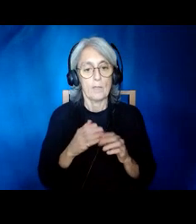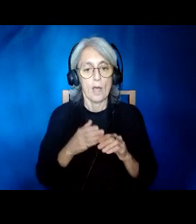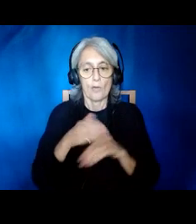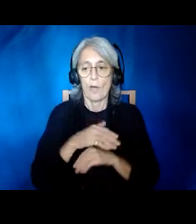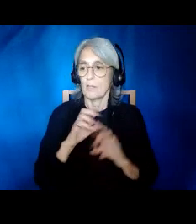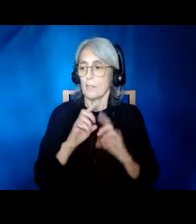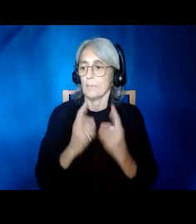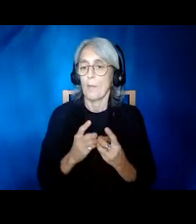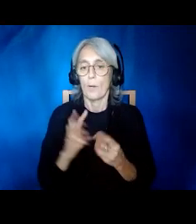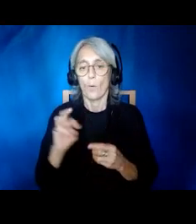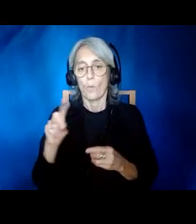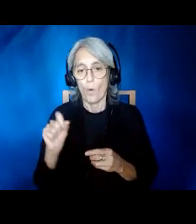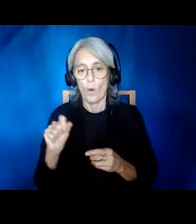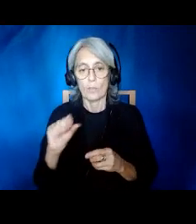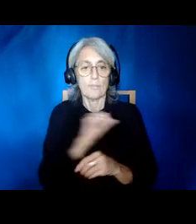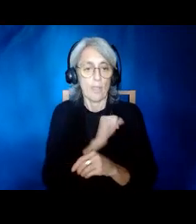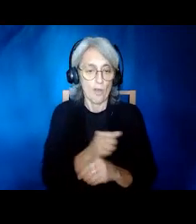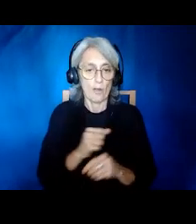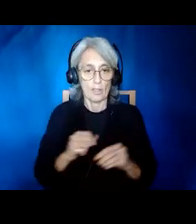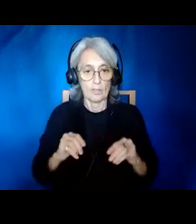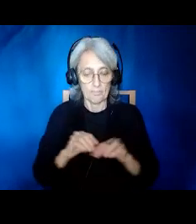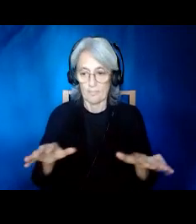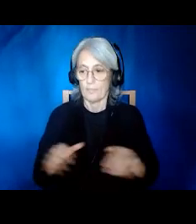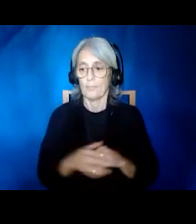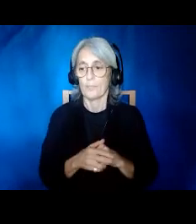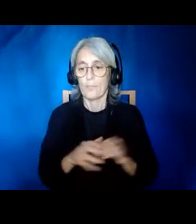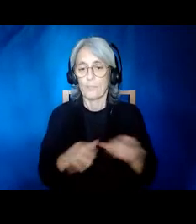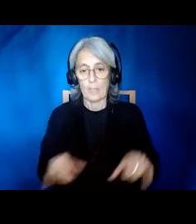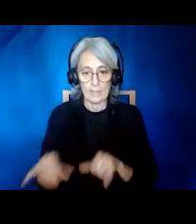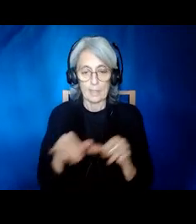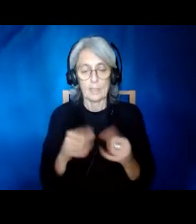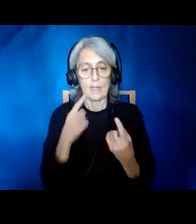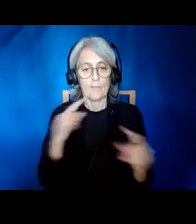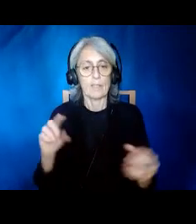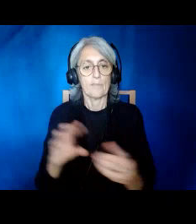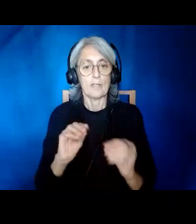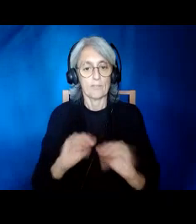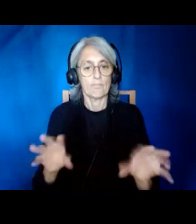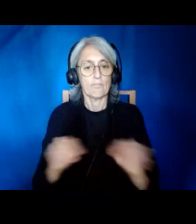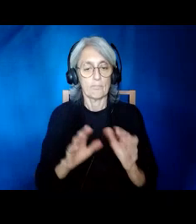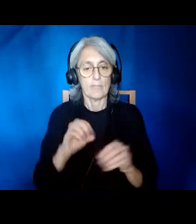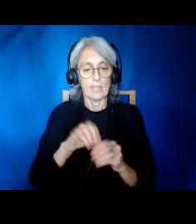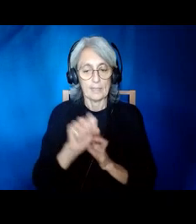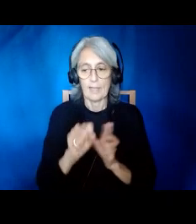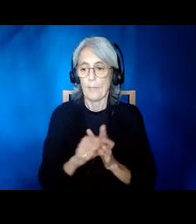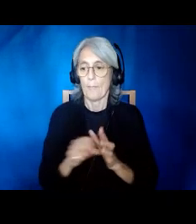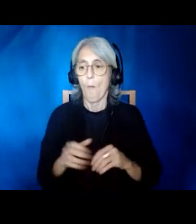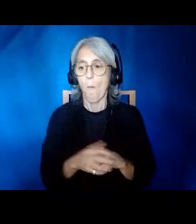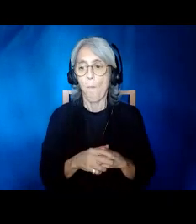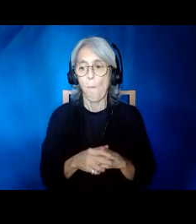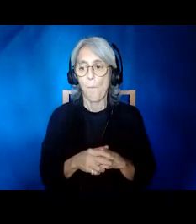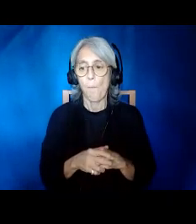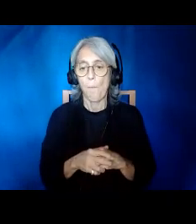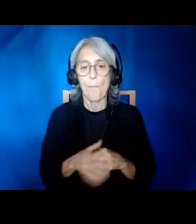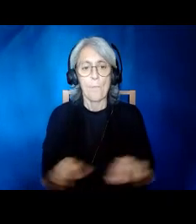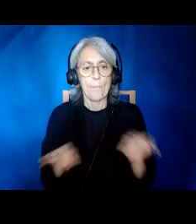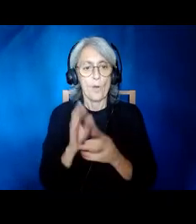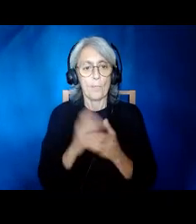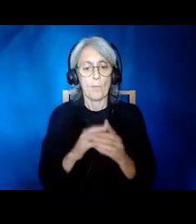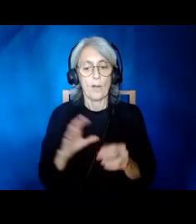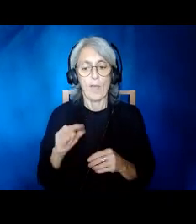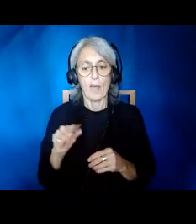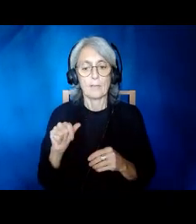and authorities. This ensures consistent and effective messaging statewide. She's been a key part of the CalSTA family for quite some time.